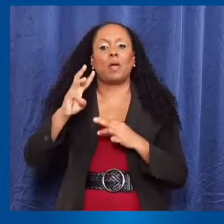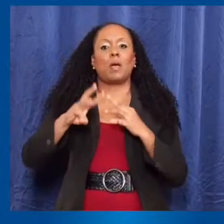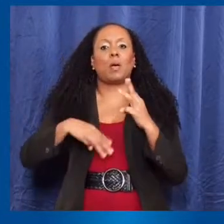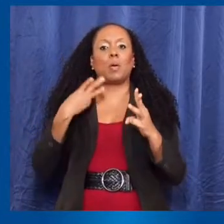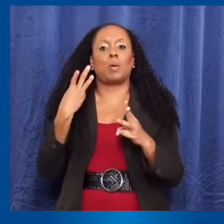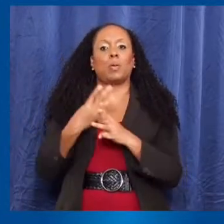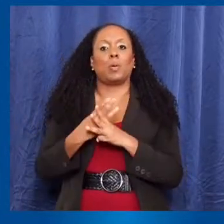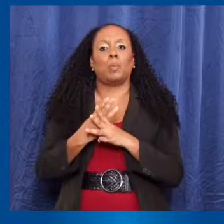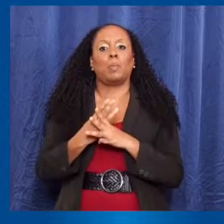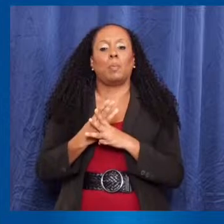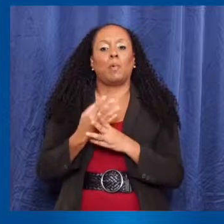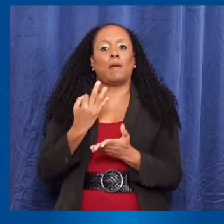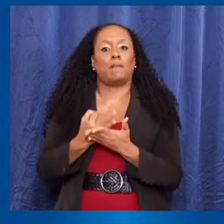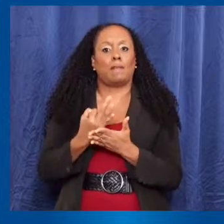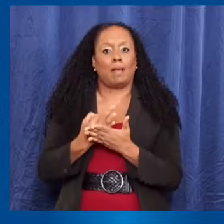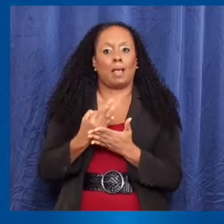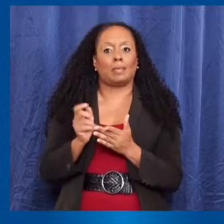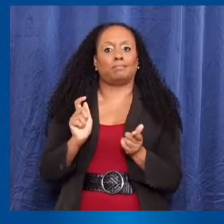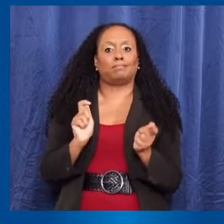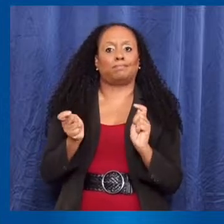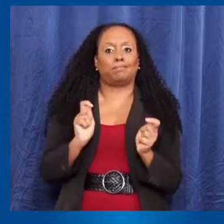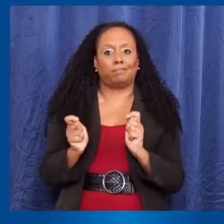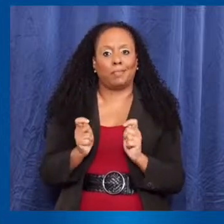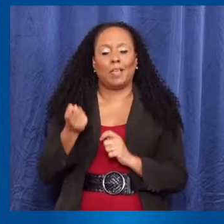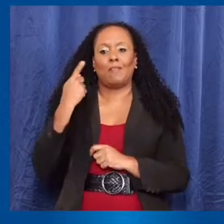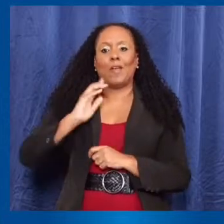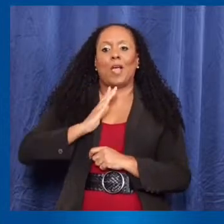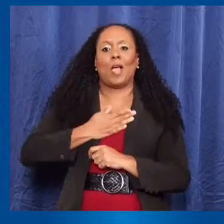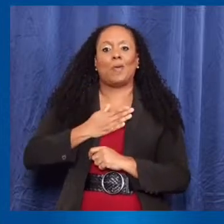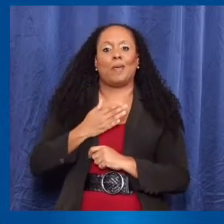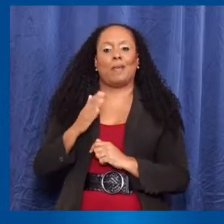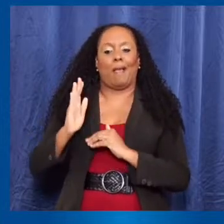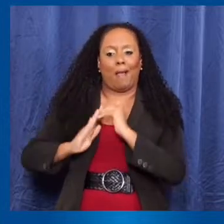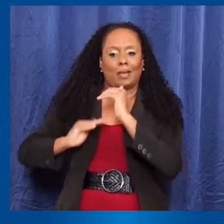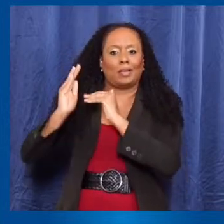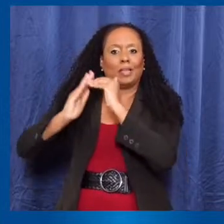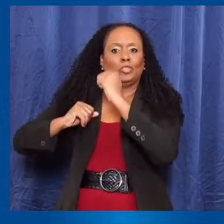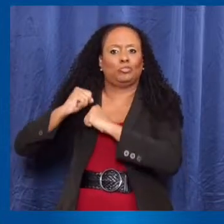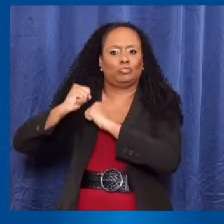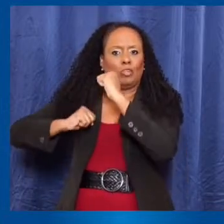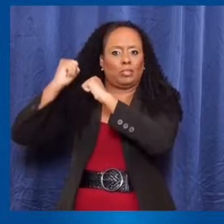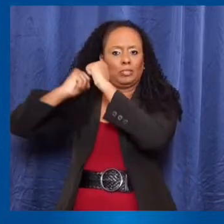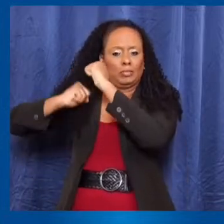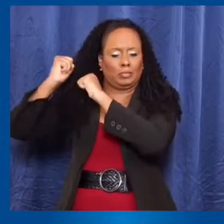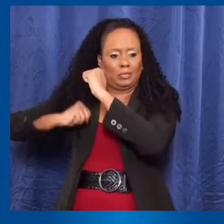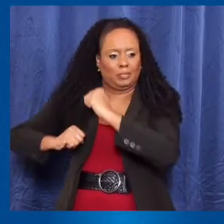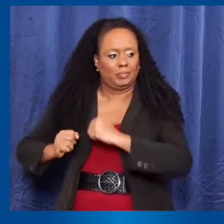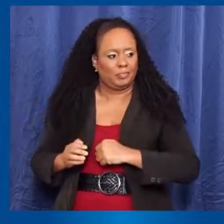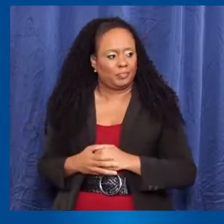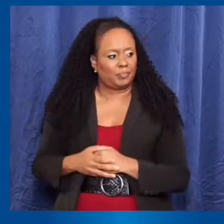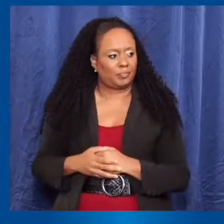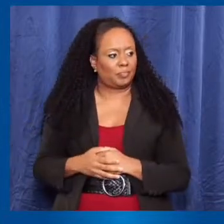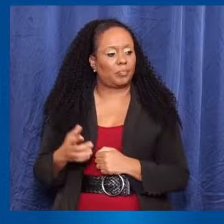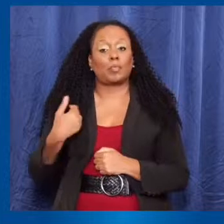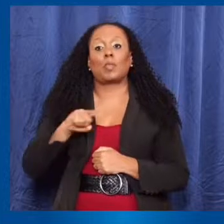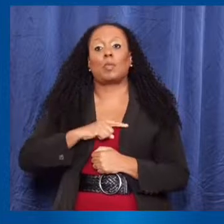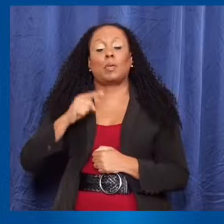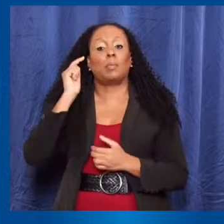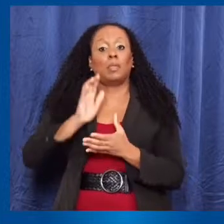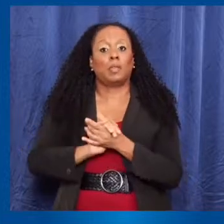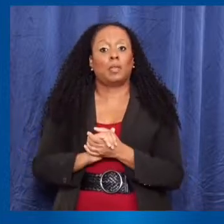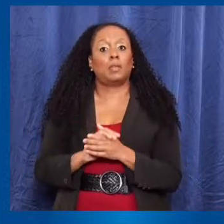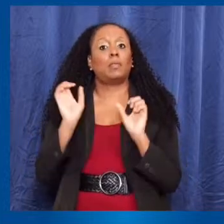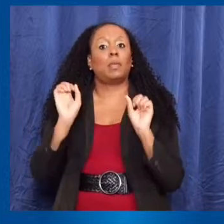financial reset of our architecture. And we believe that we can continue to give voice